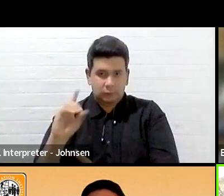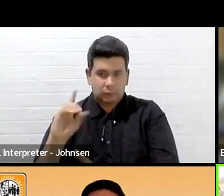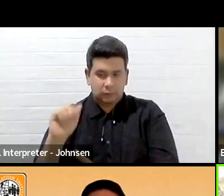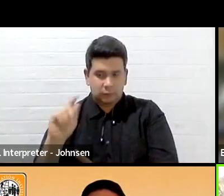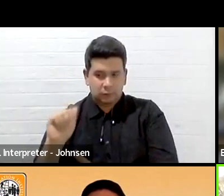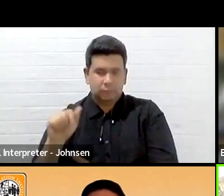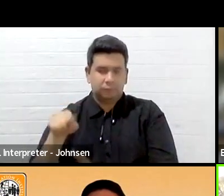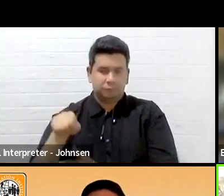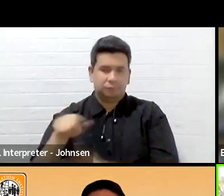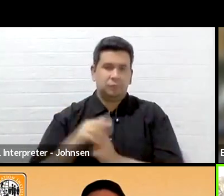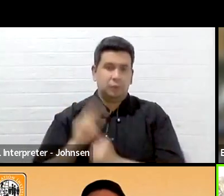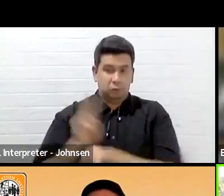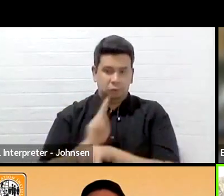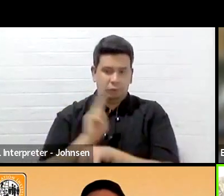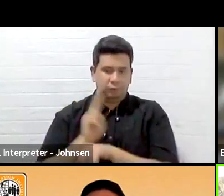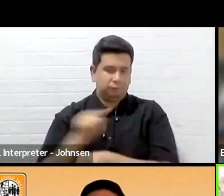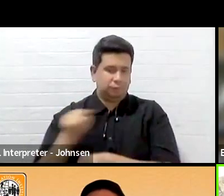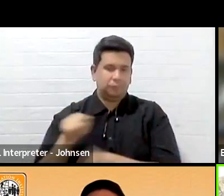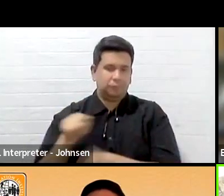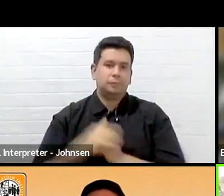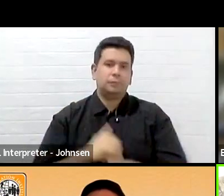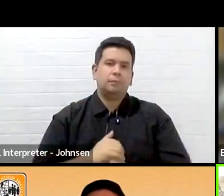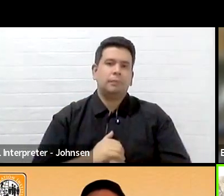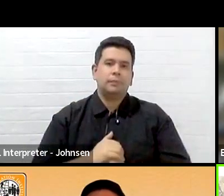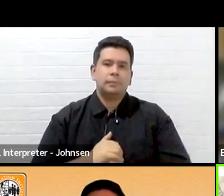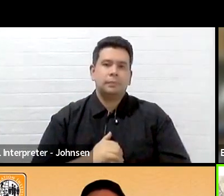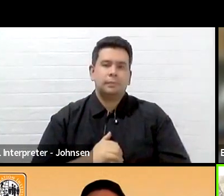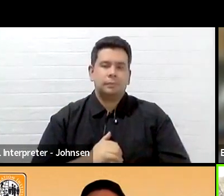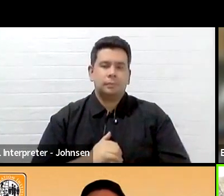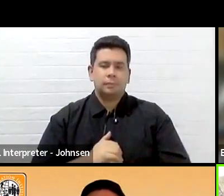rate for COVID. And that is something